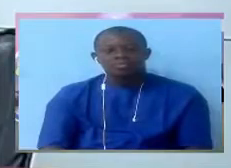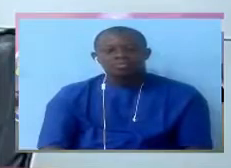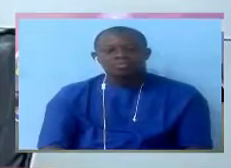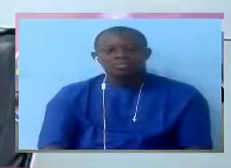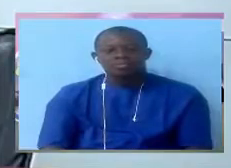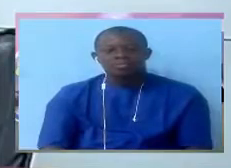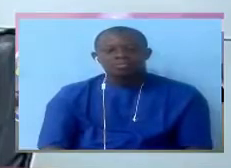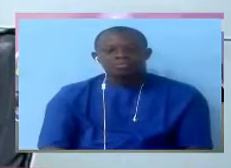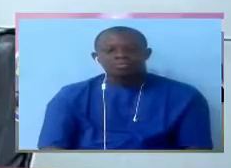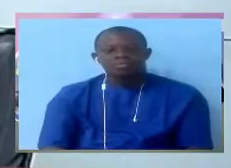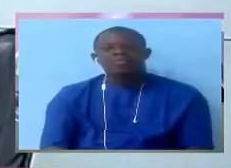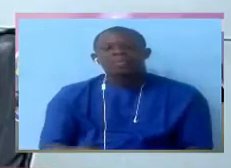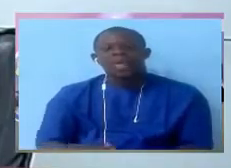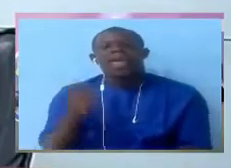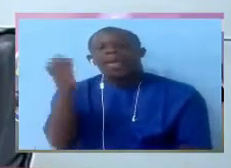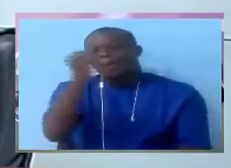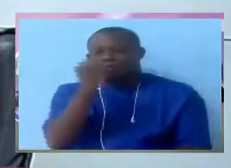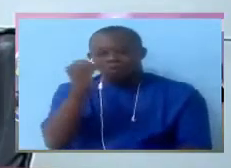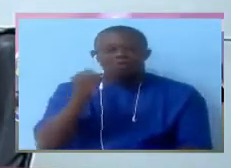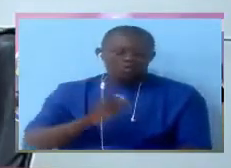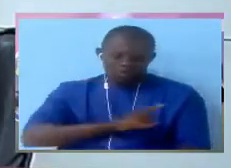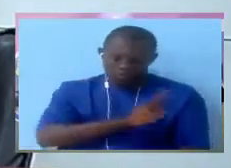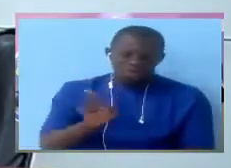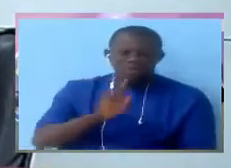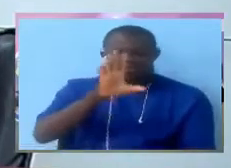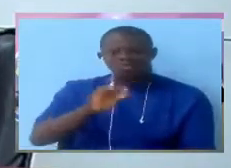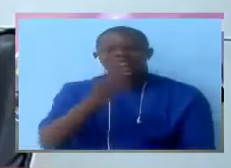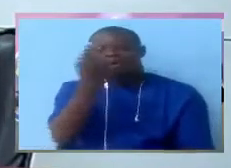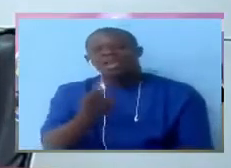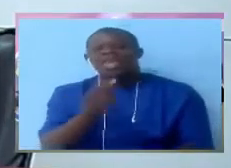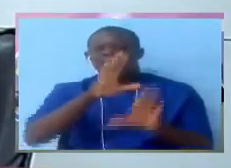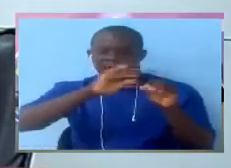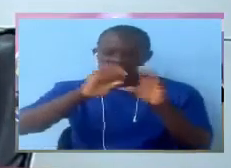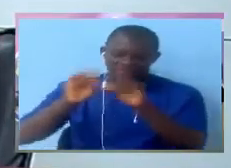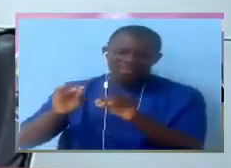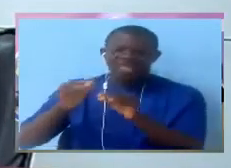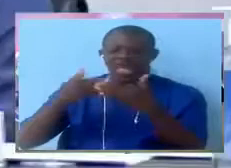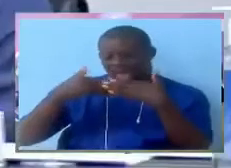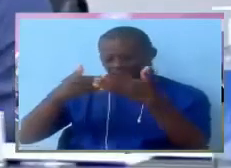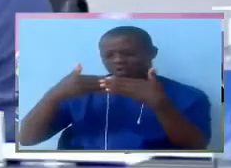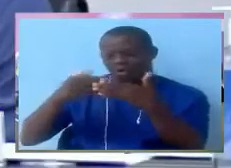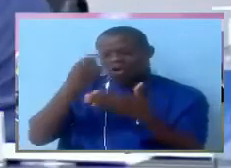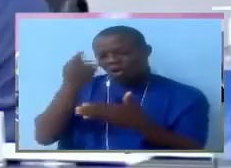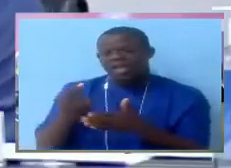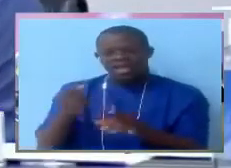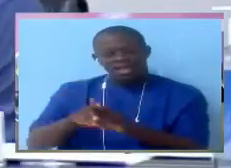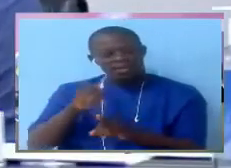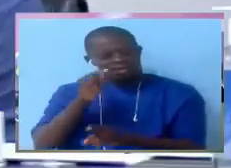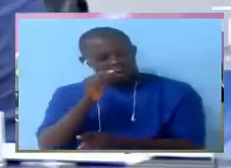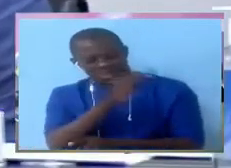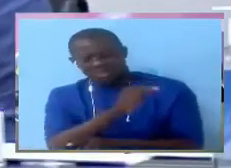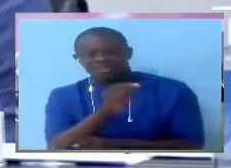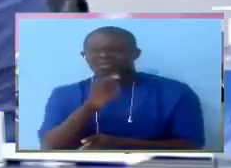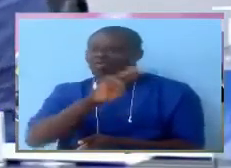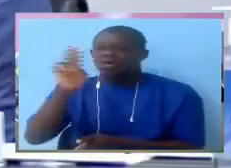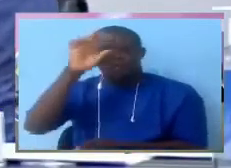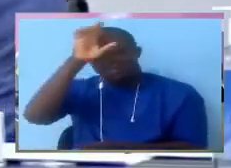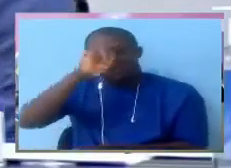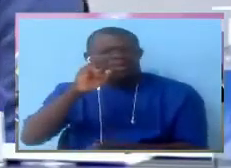xam nga moy lolu nonu. This is the only activity that we do. Ñun mom action bi rek ñun xam nga moy lolu nonu de.